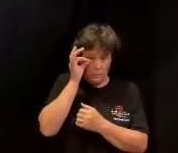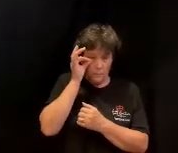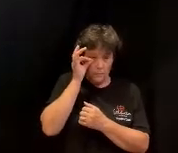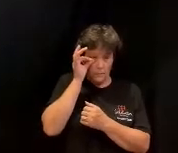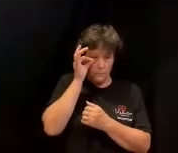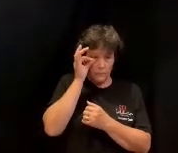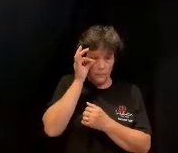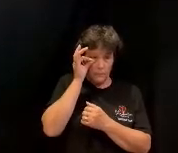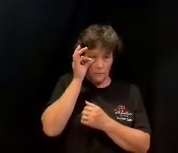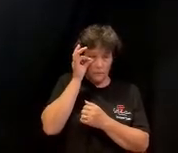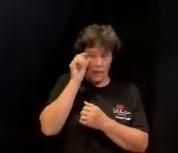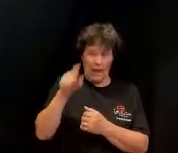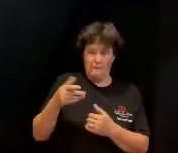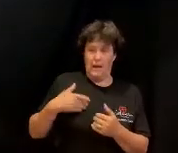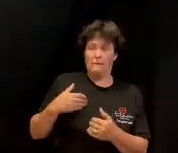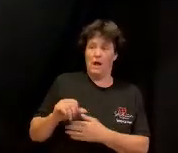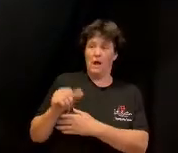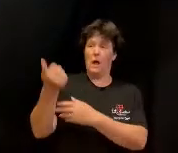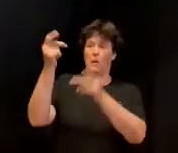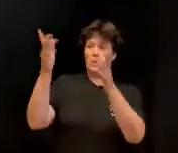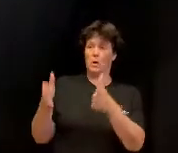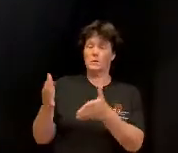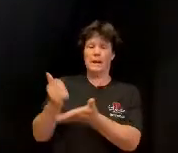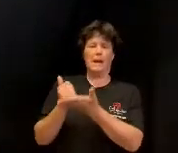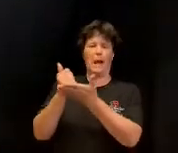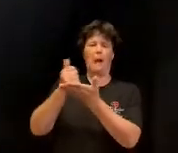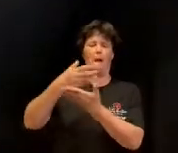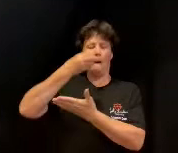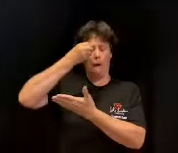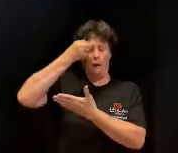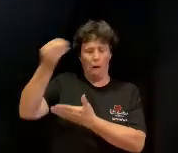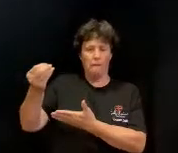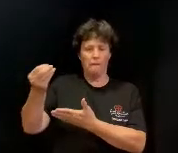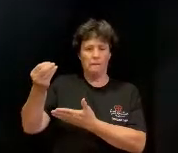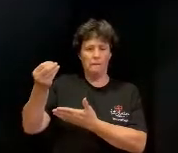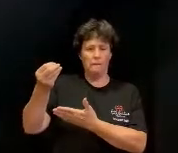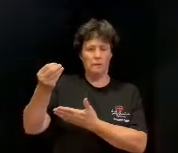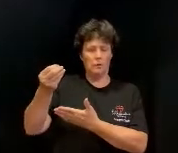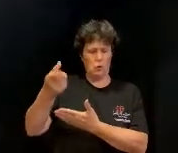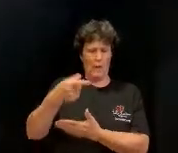to help remove it. You ever had something in your eye?